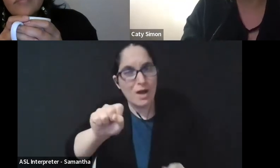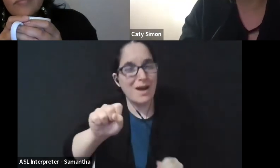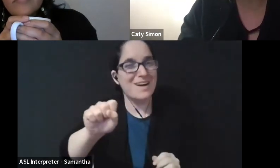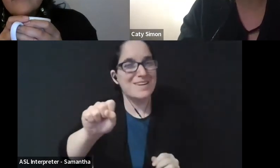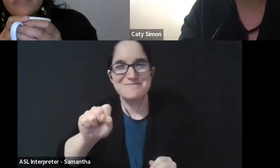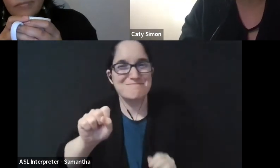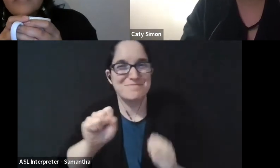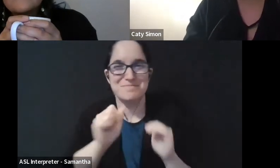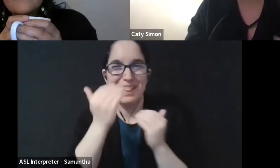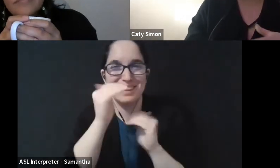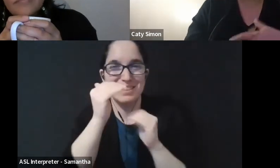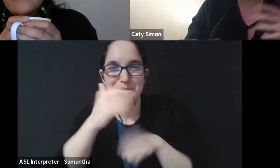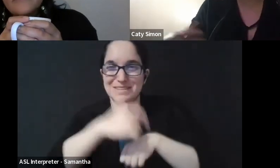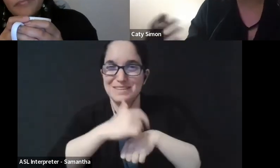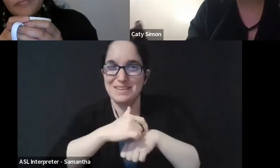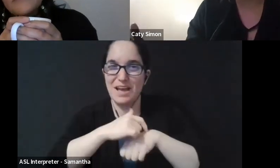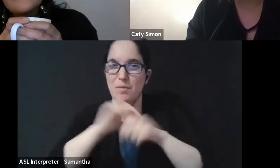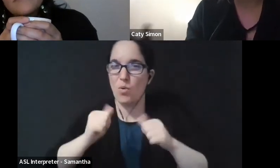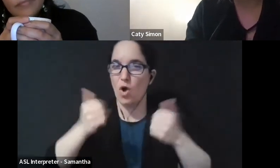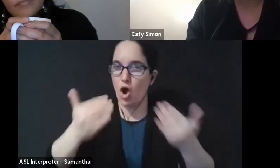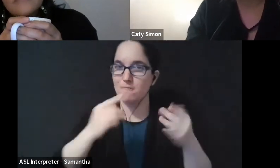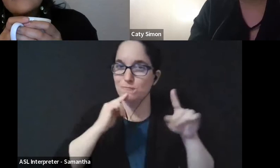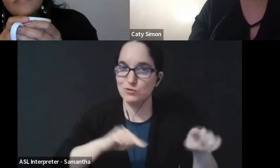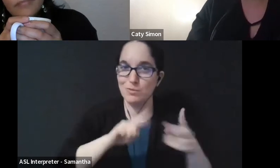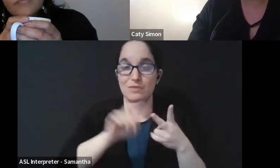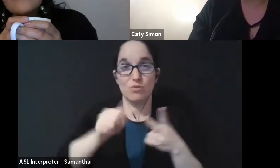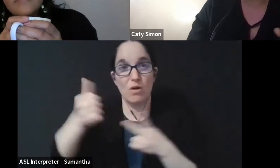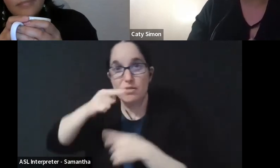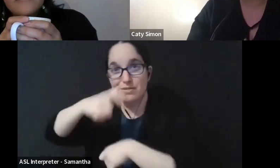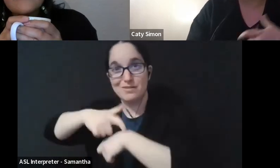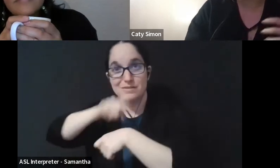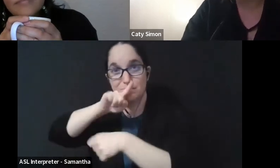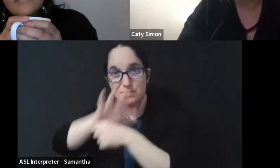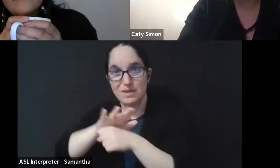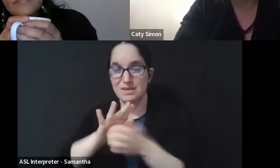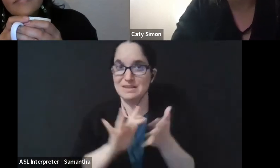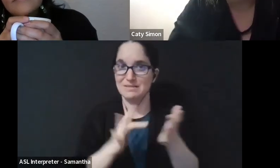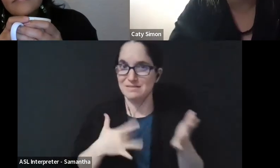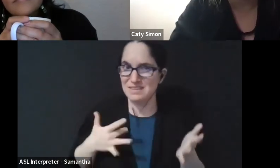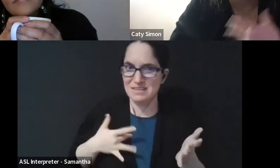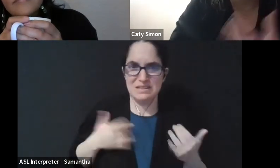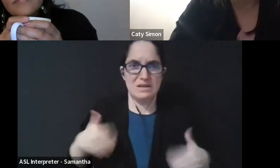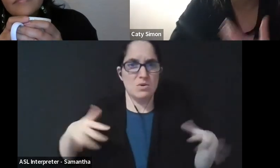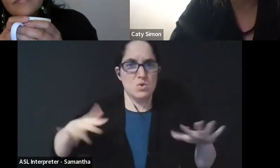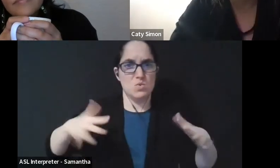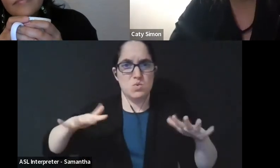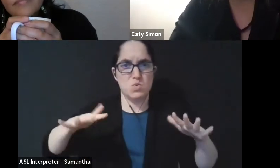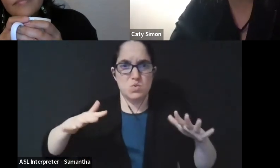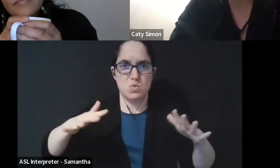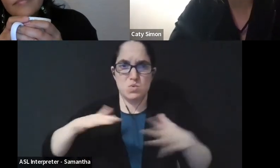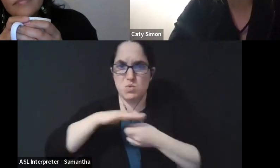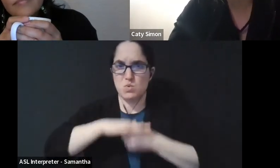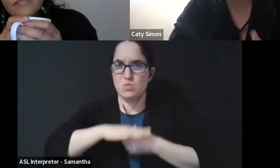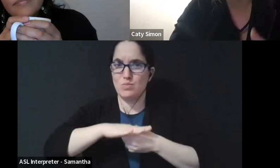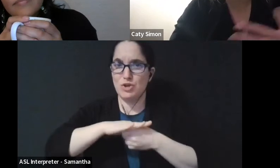for me to offer response or respect for my numerous other time commitments, which creates this pressure-filled time crunch for me to offer a yes or no